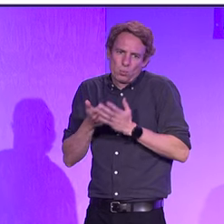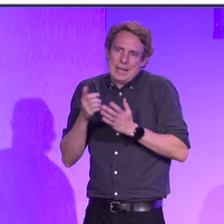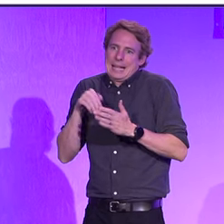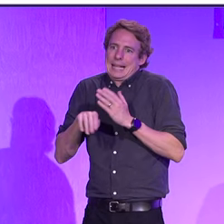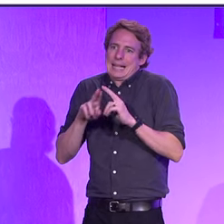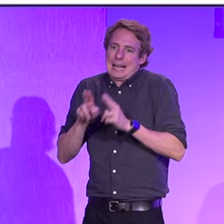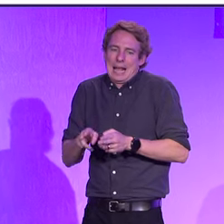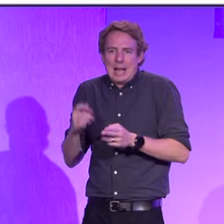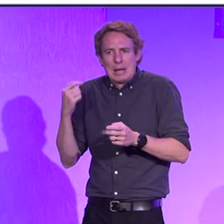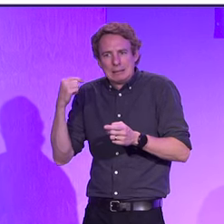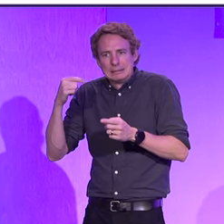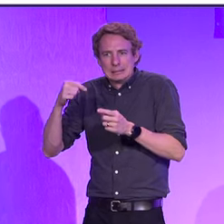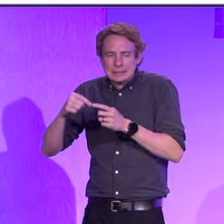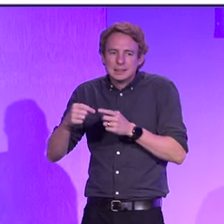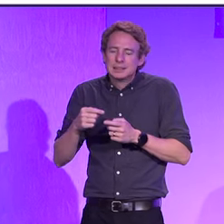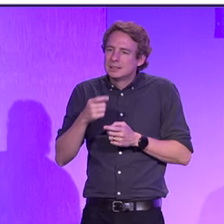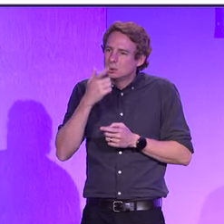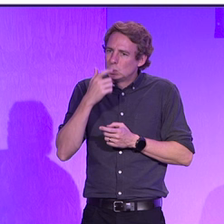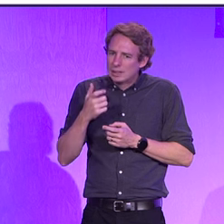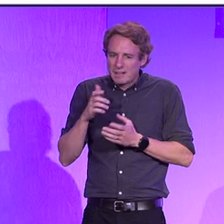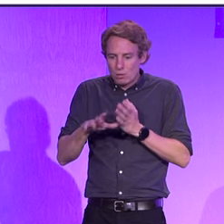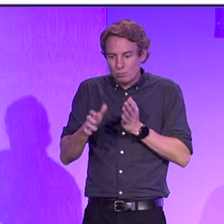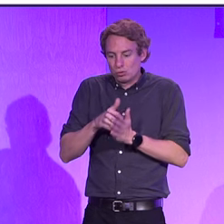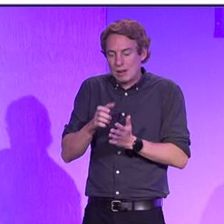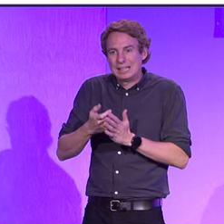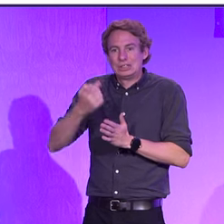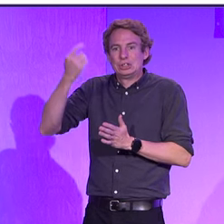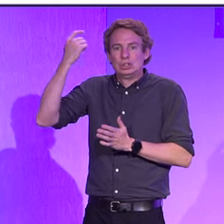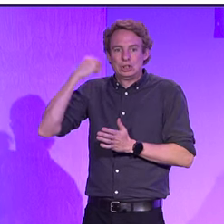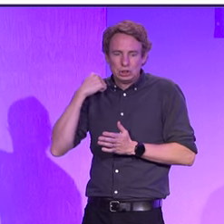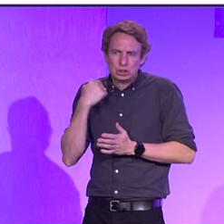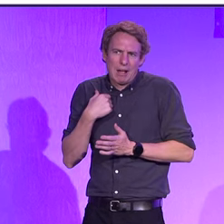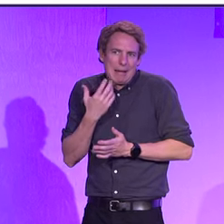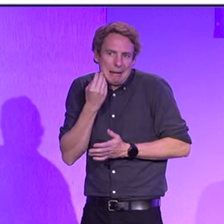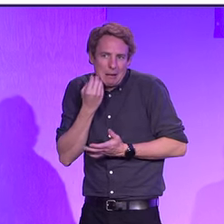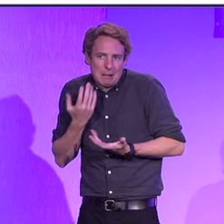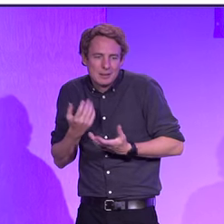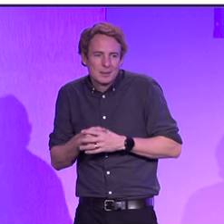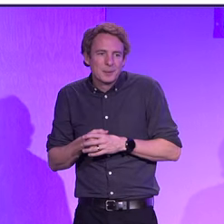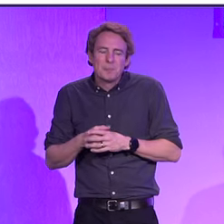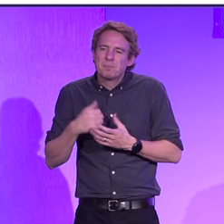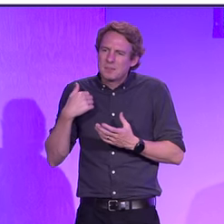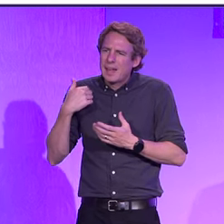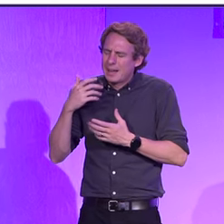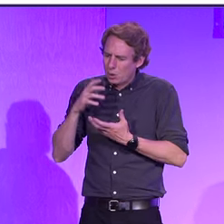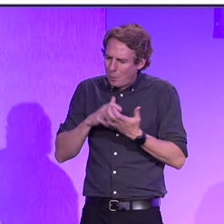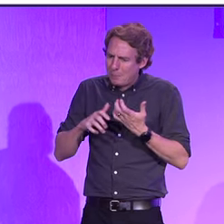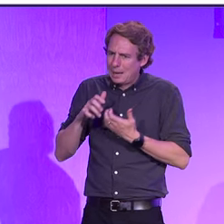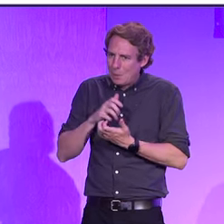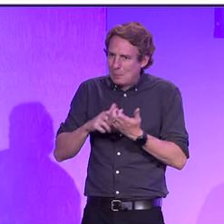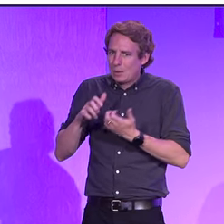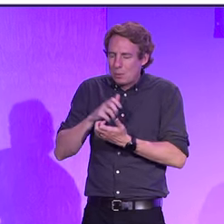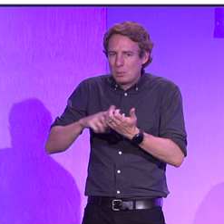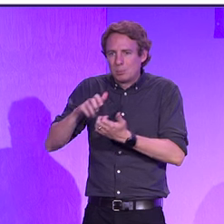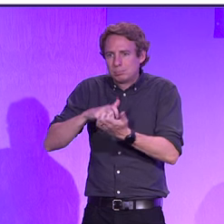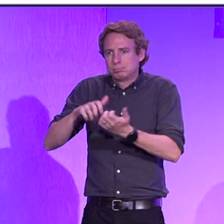in-house, and you could really do everything from scratch back in the day, from what I hear. And over time, the complexity grew,